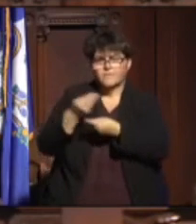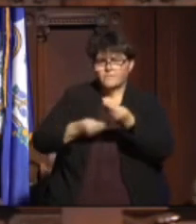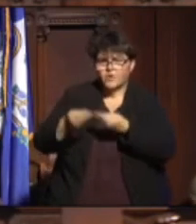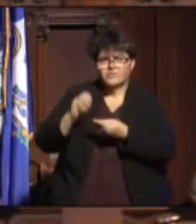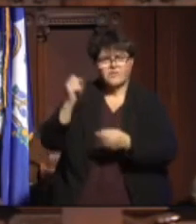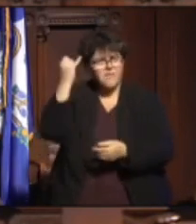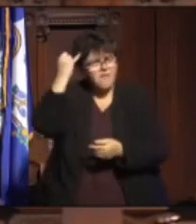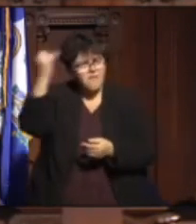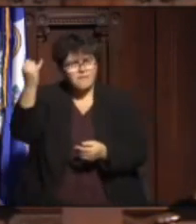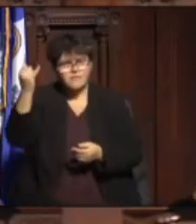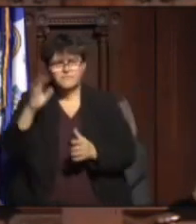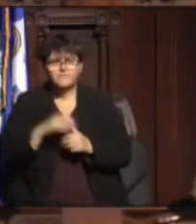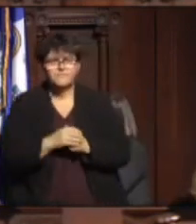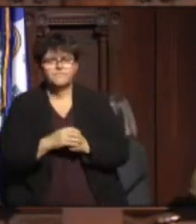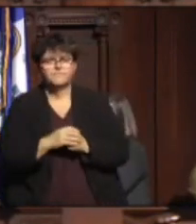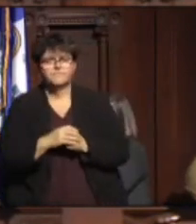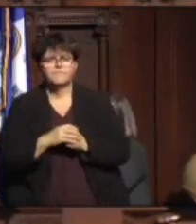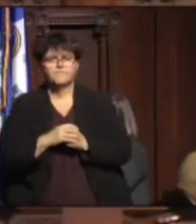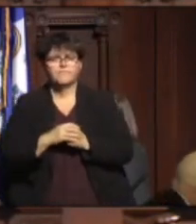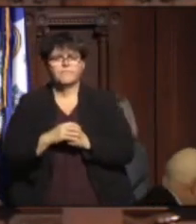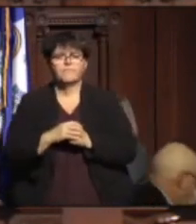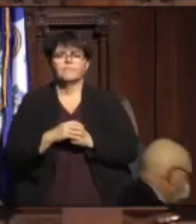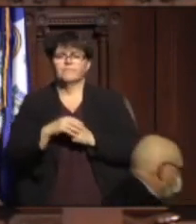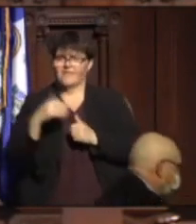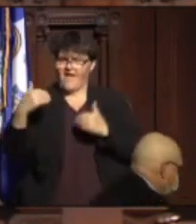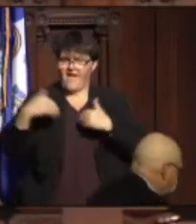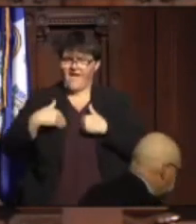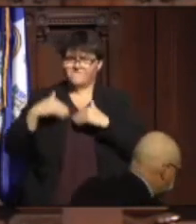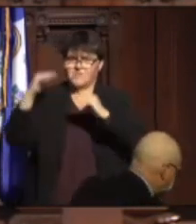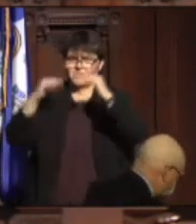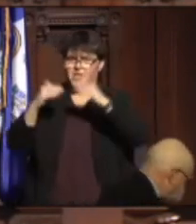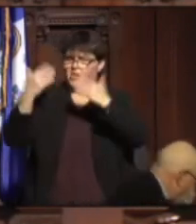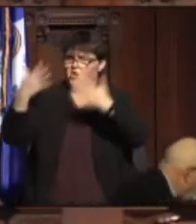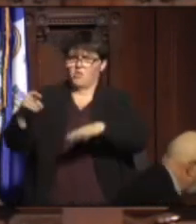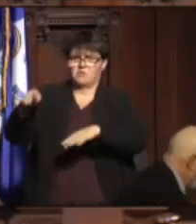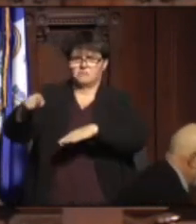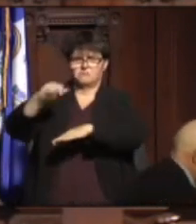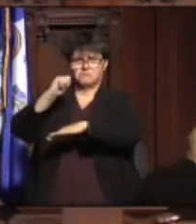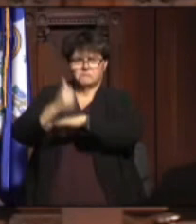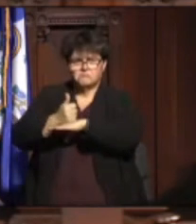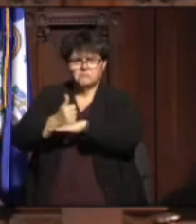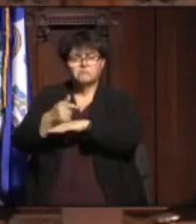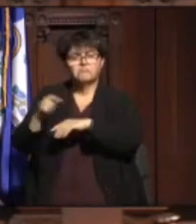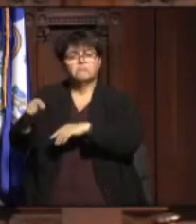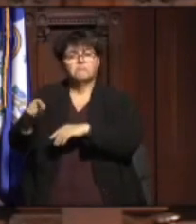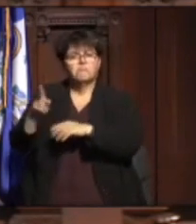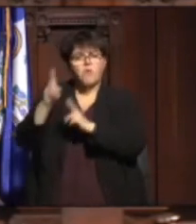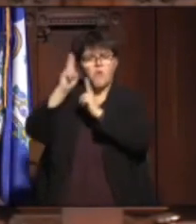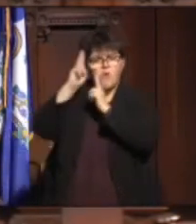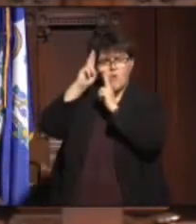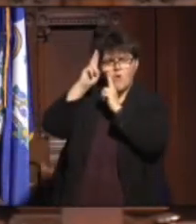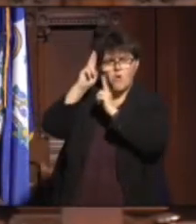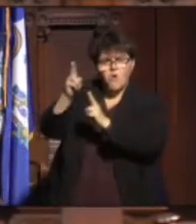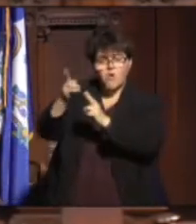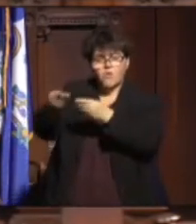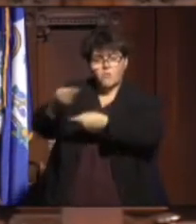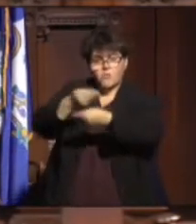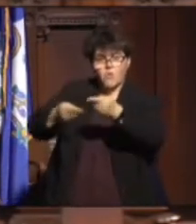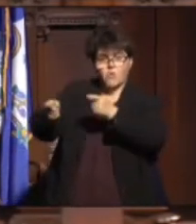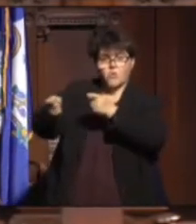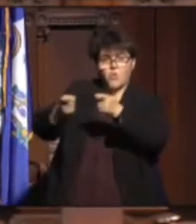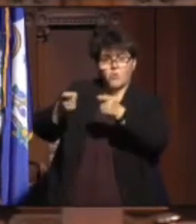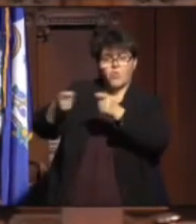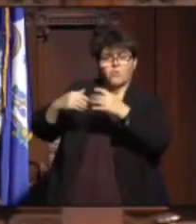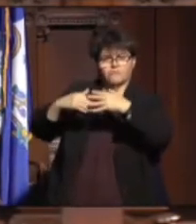balance. It honors the fiscal guardrails you established in 2017. It makes the biggest